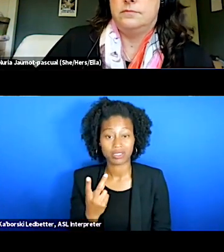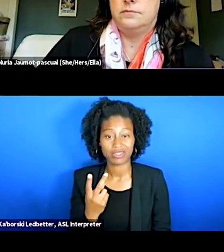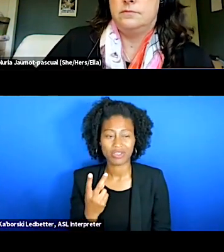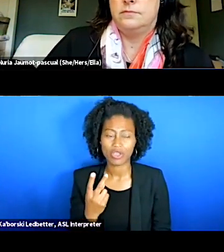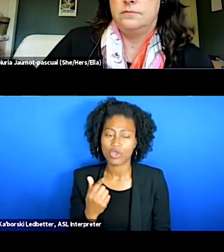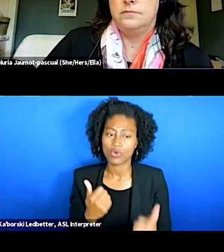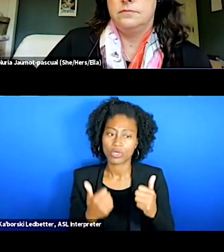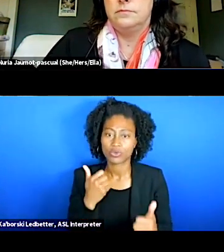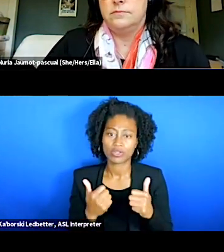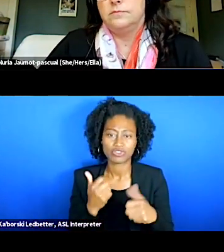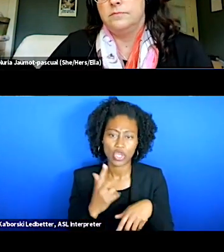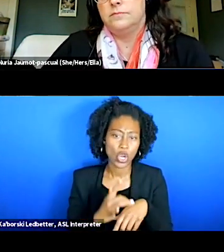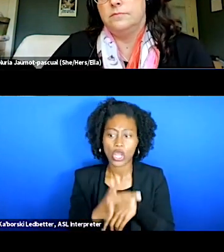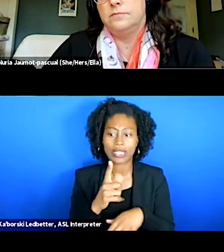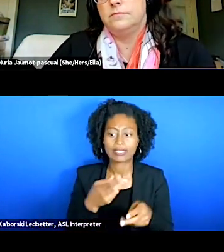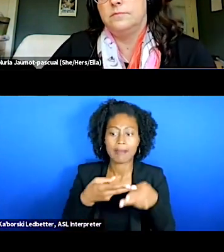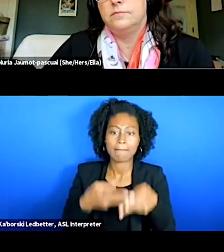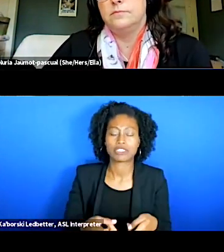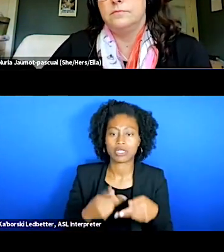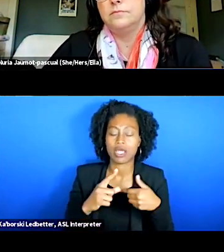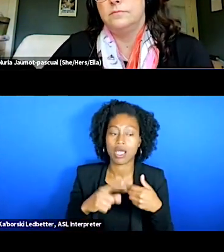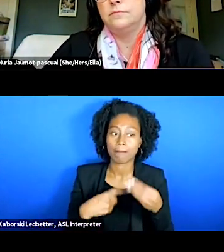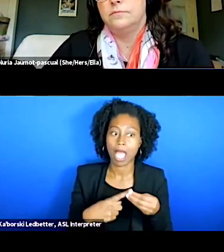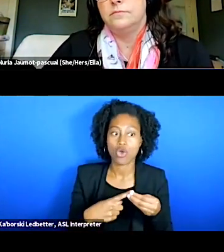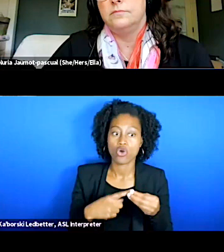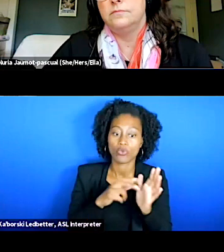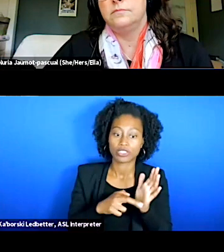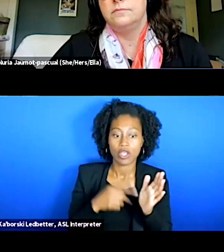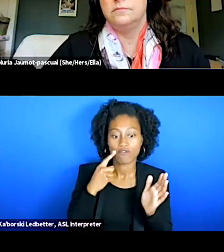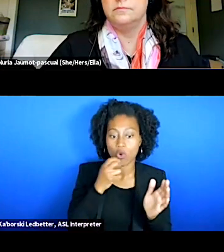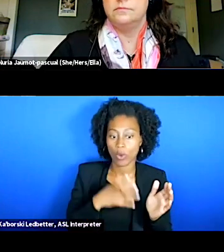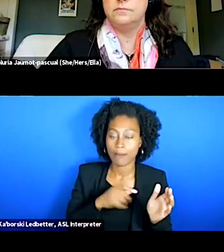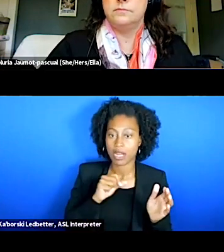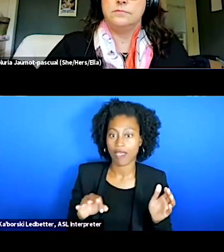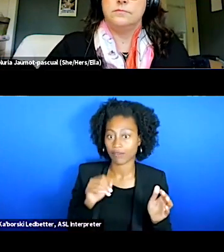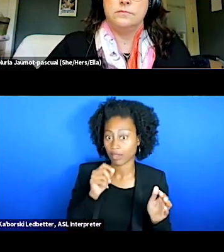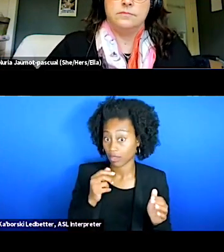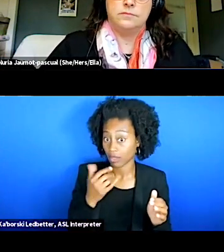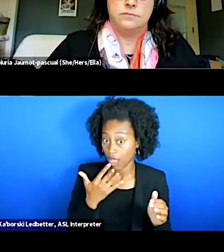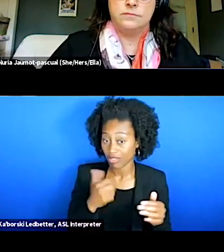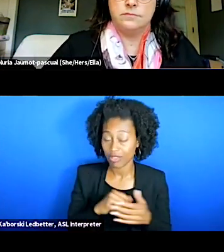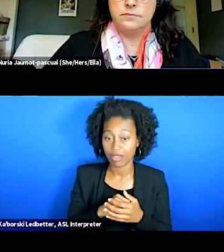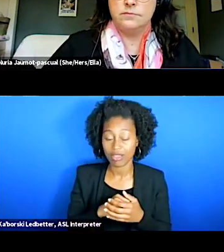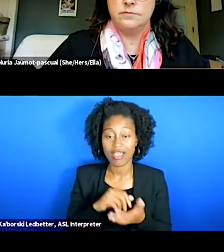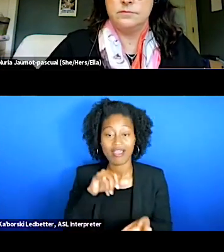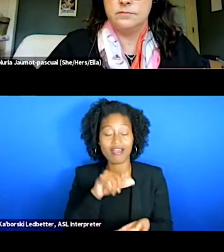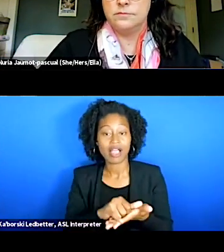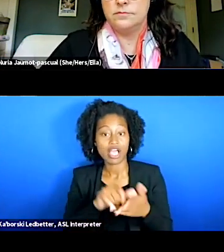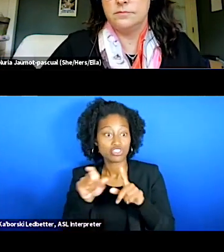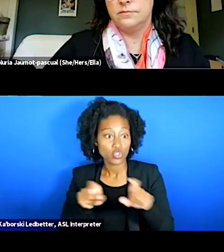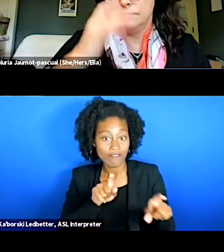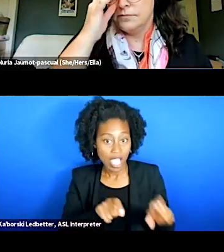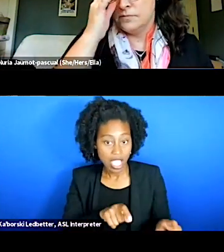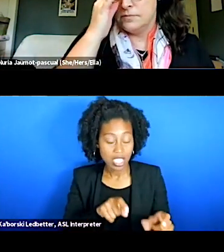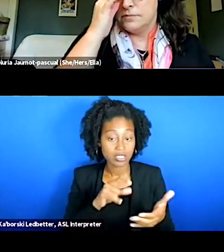mention of research on women of color. And that was the survey study that was put out